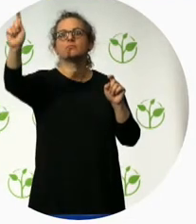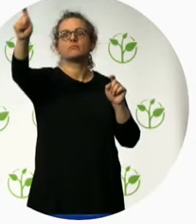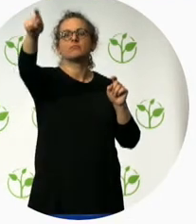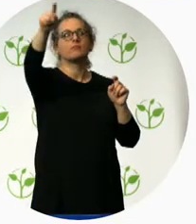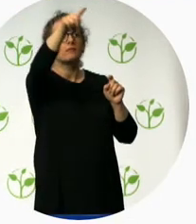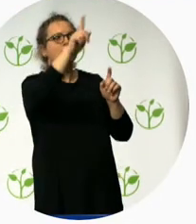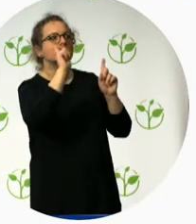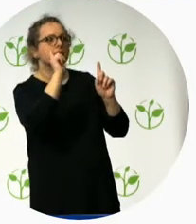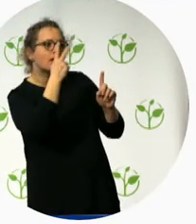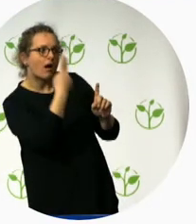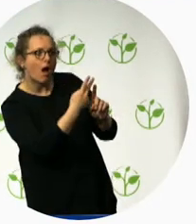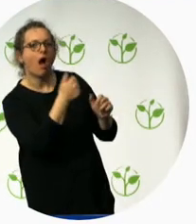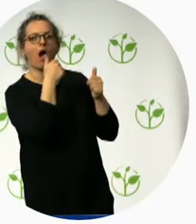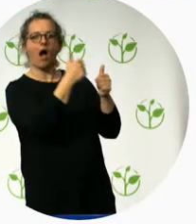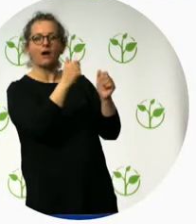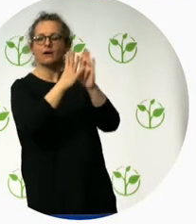impact of the project,